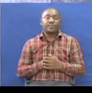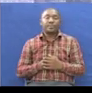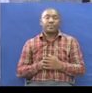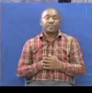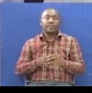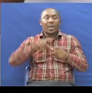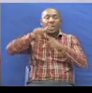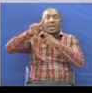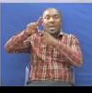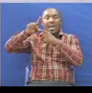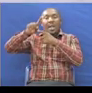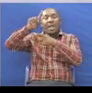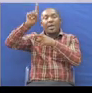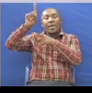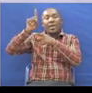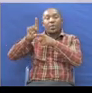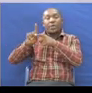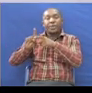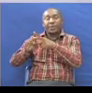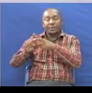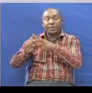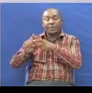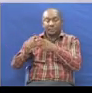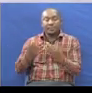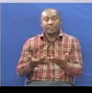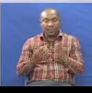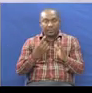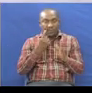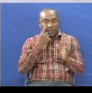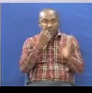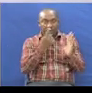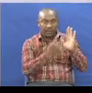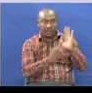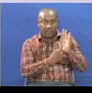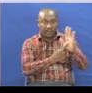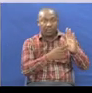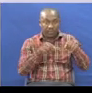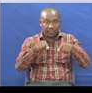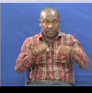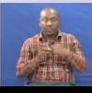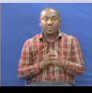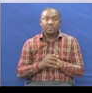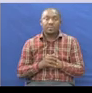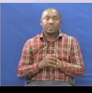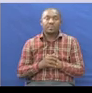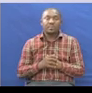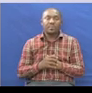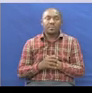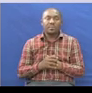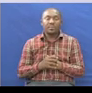Equations with the negative coefficients. Consider the following example here. We have an example